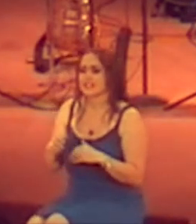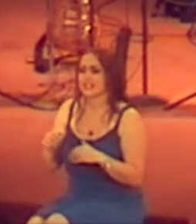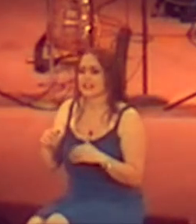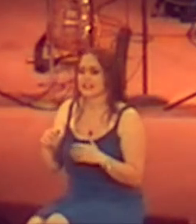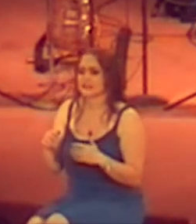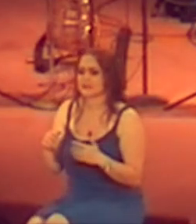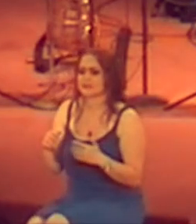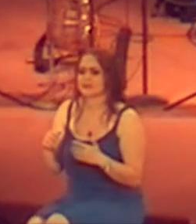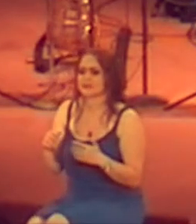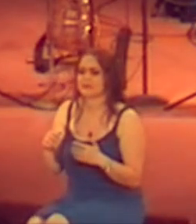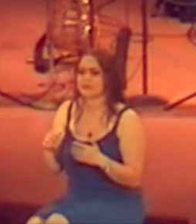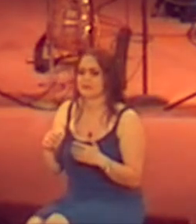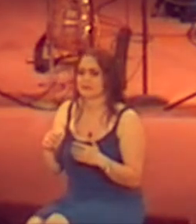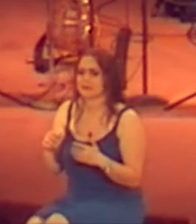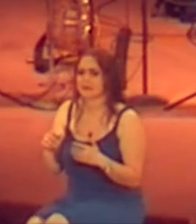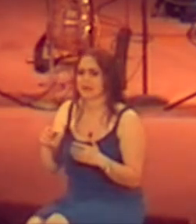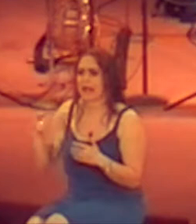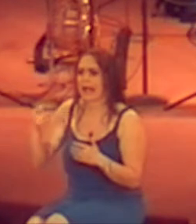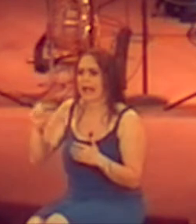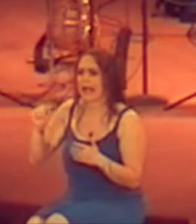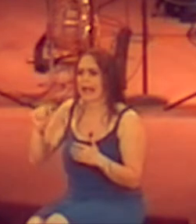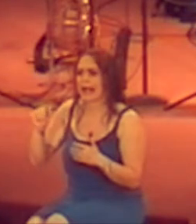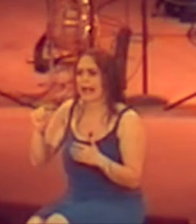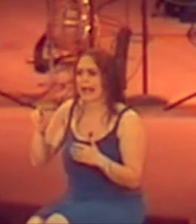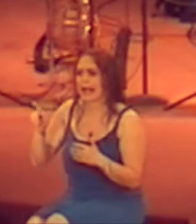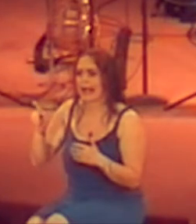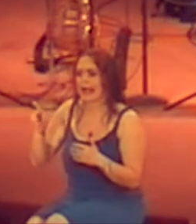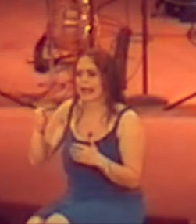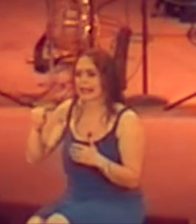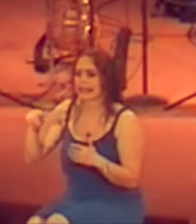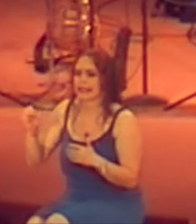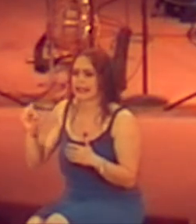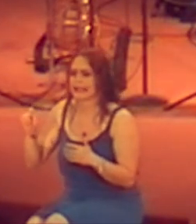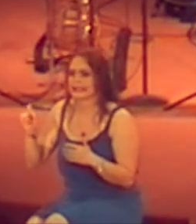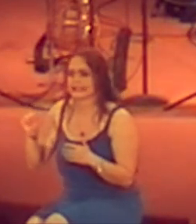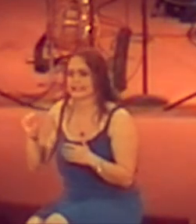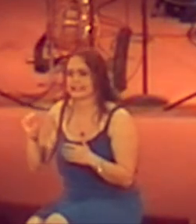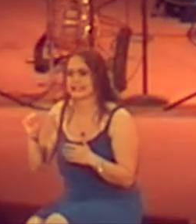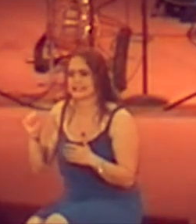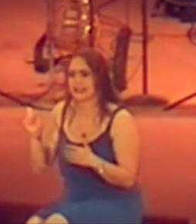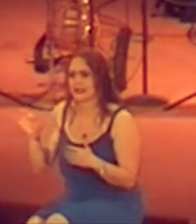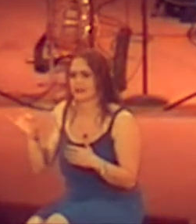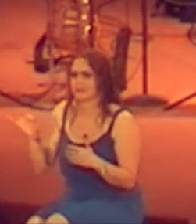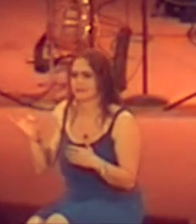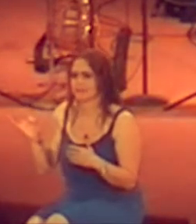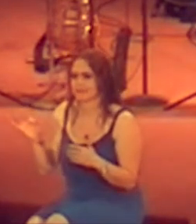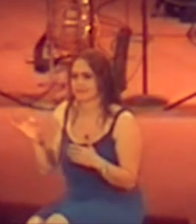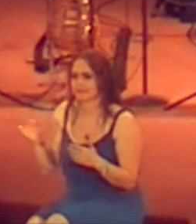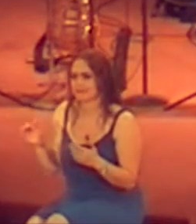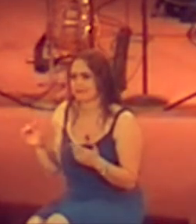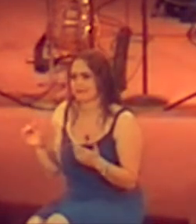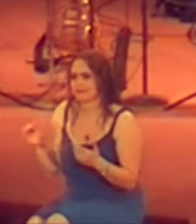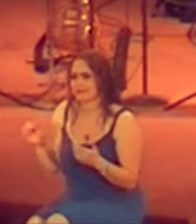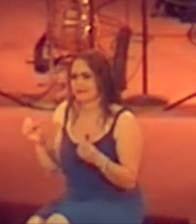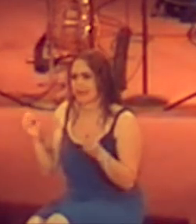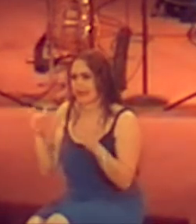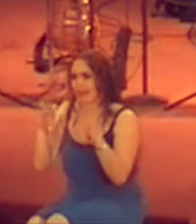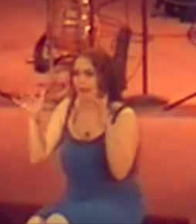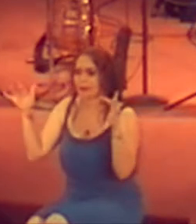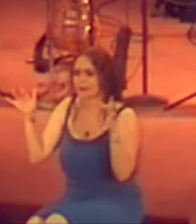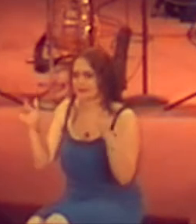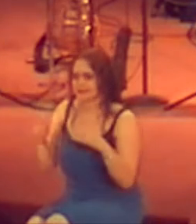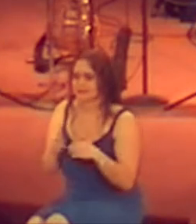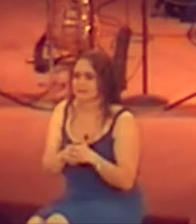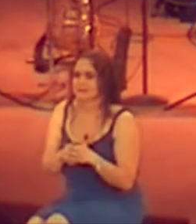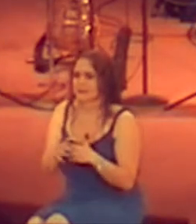enlightenment. Those have been some of my favorite attributes that my beautiful car has. You know, I can get angry real quick, real